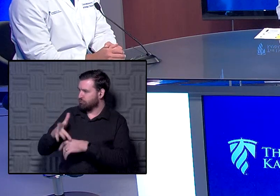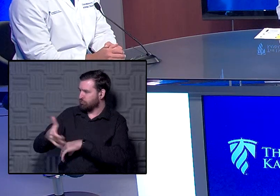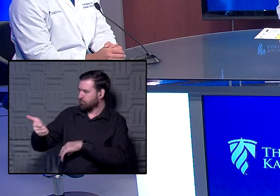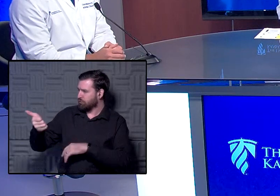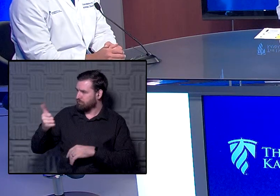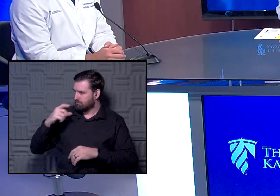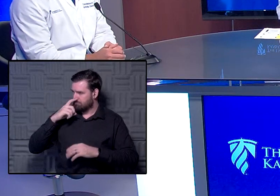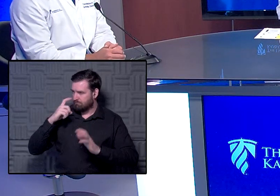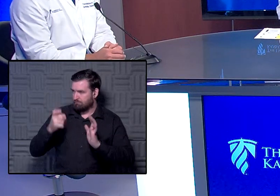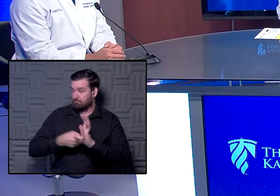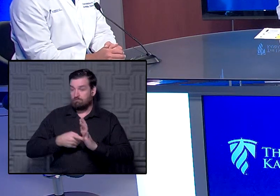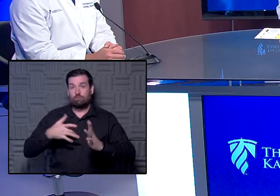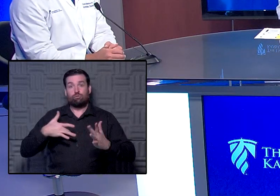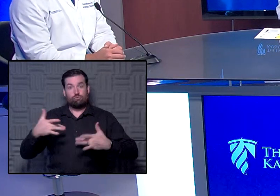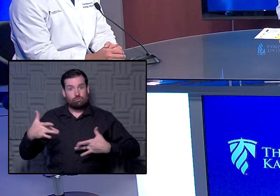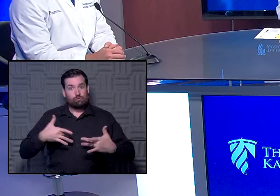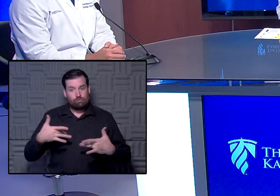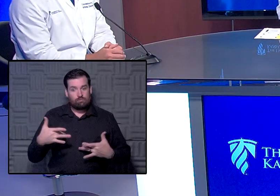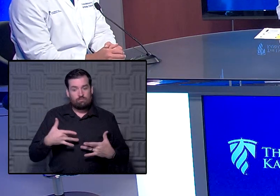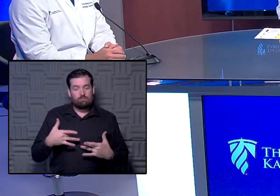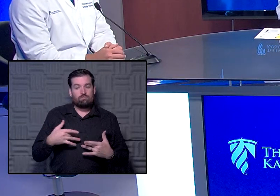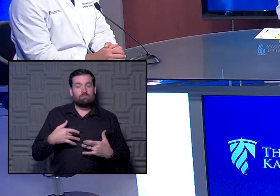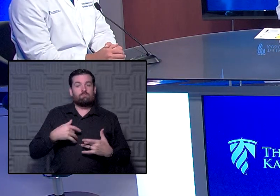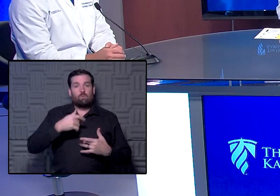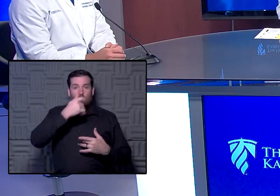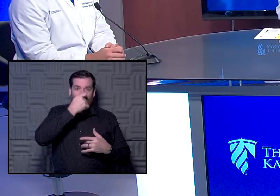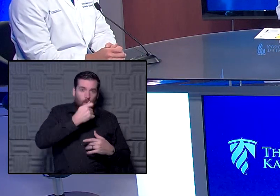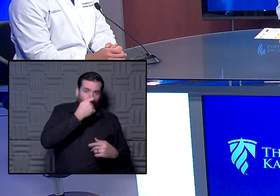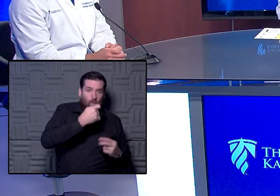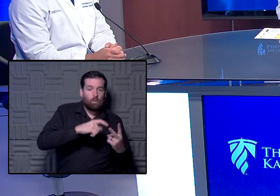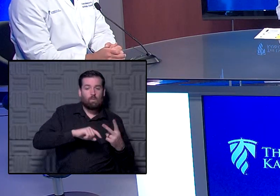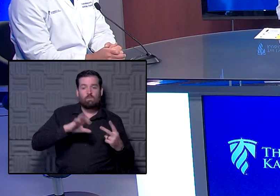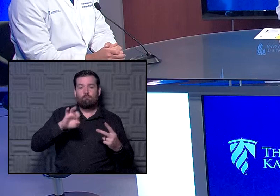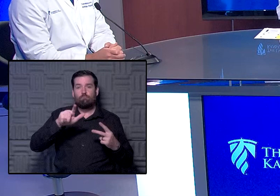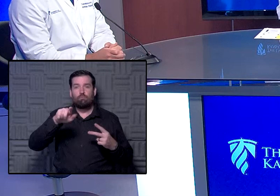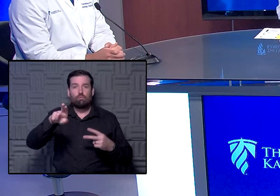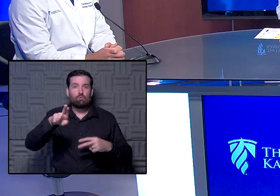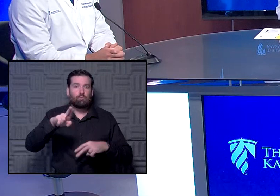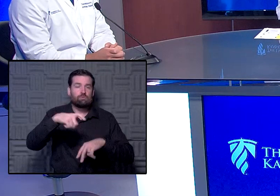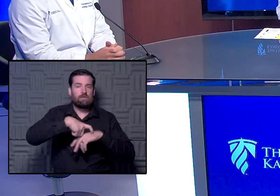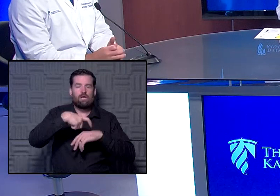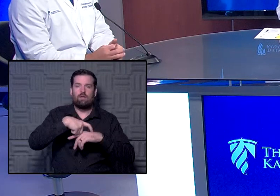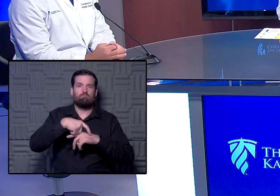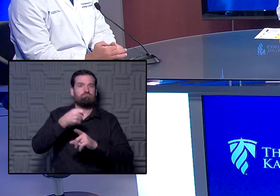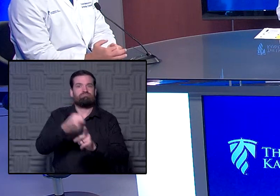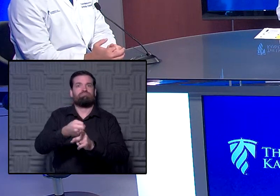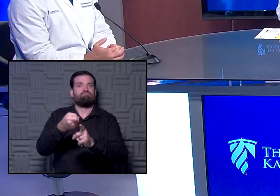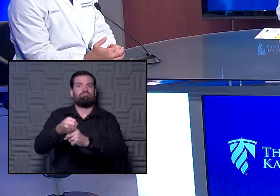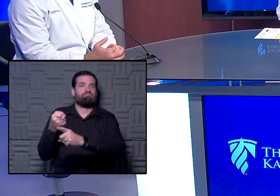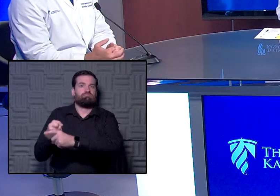that we're paying attention to, concerned about even, is that as cold and flu season really kicks off with a vengeance here,